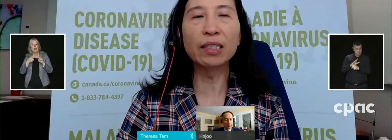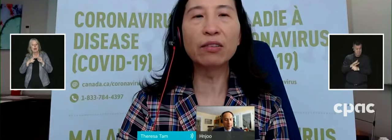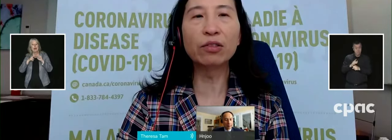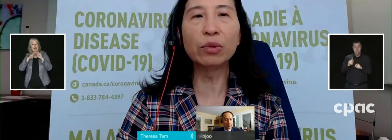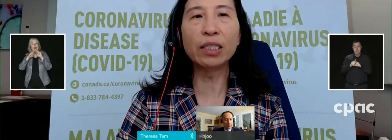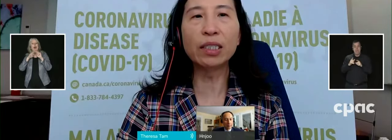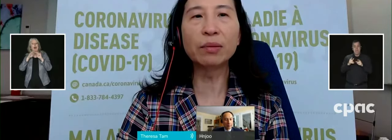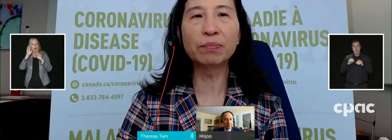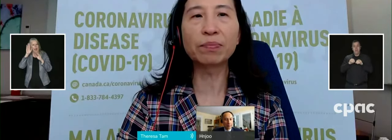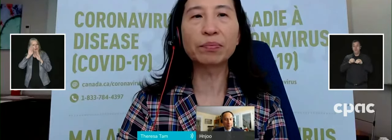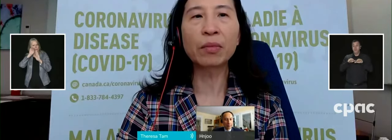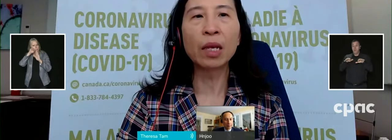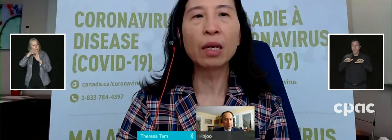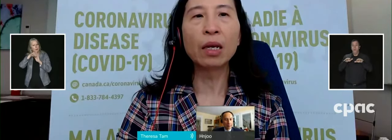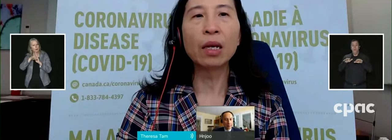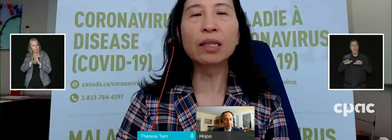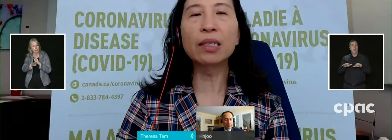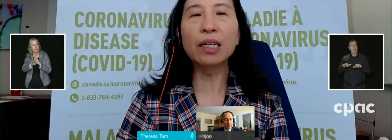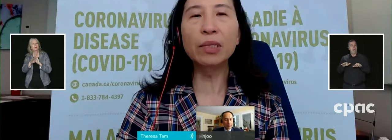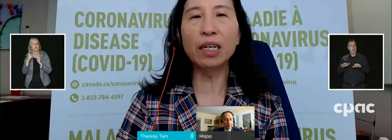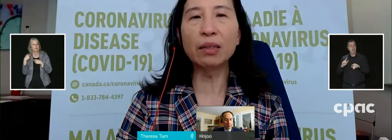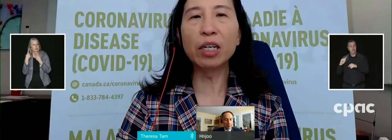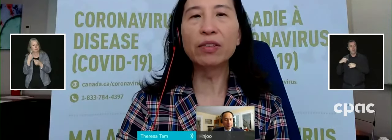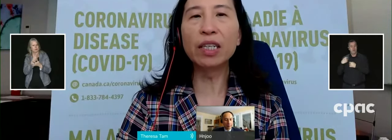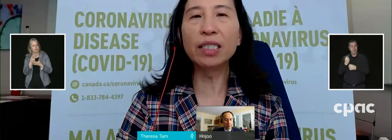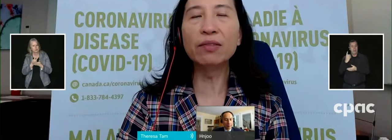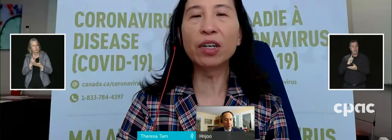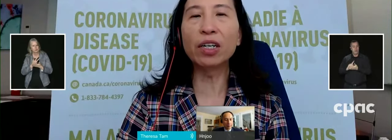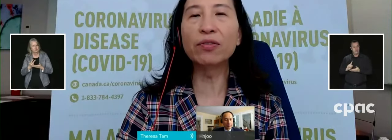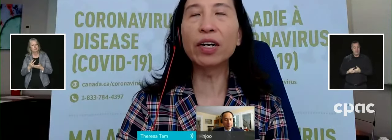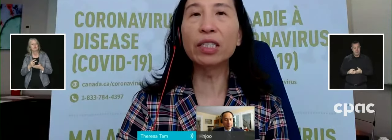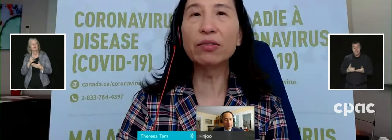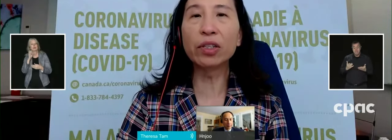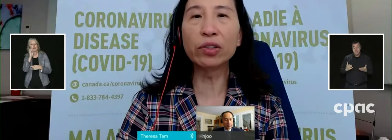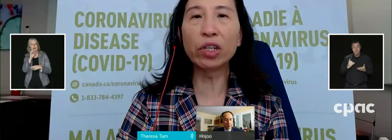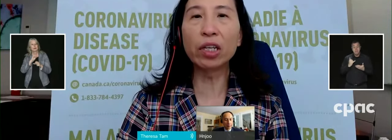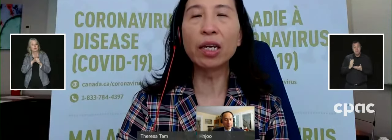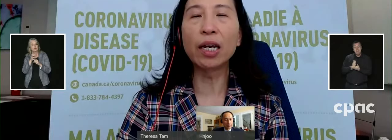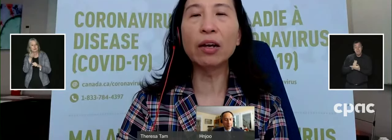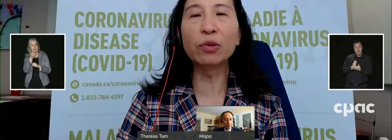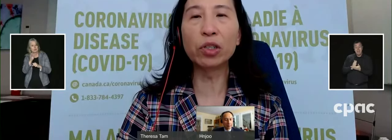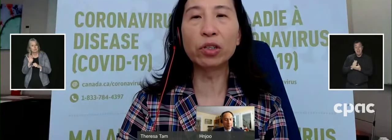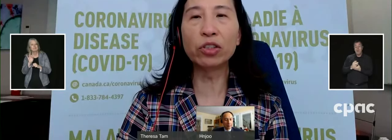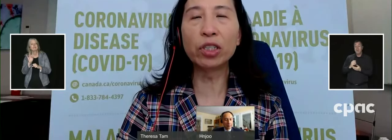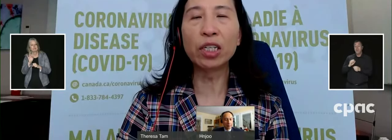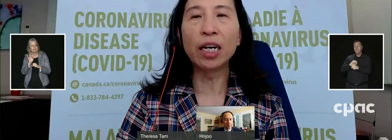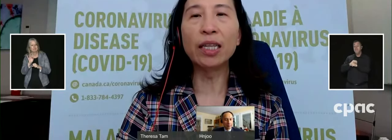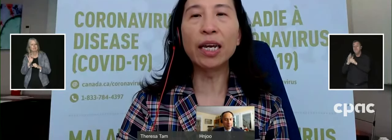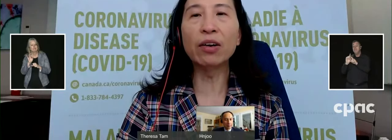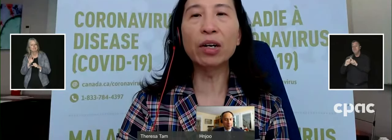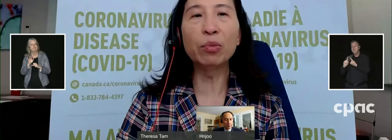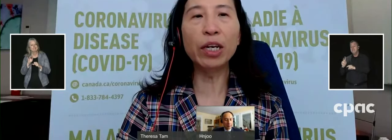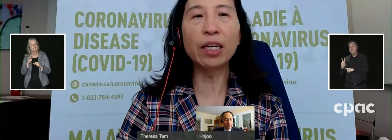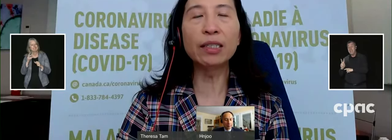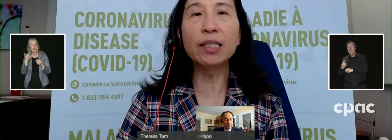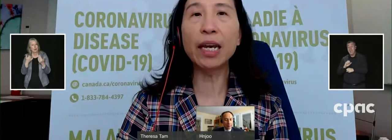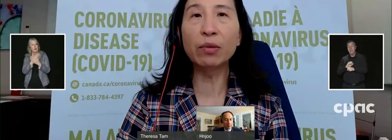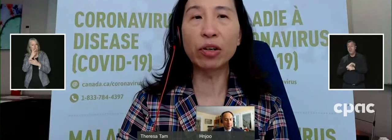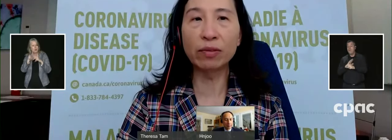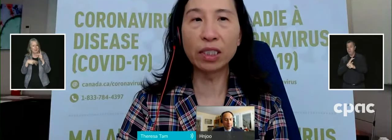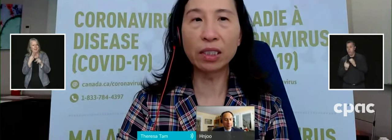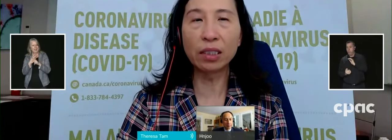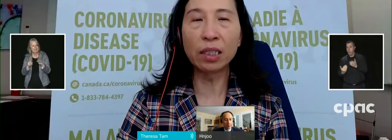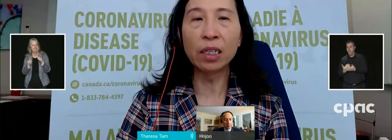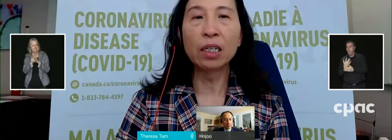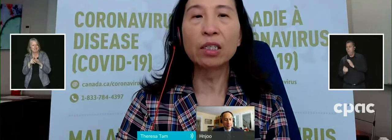over the past several weeks. At the same time, COVID-19 virus variants of concern have emerged and now appear in